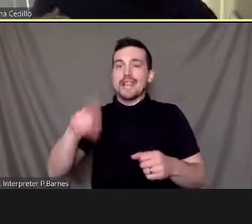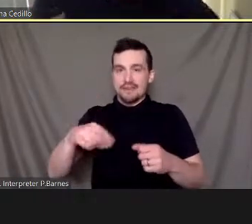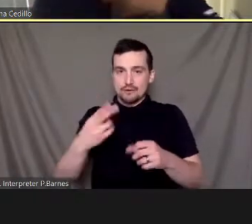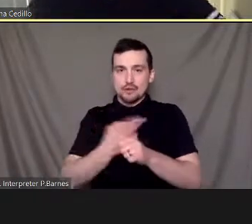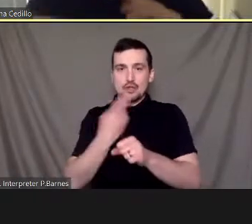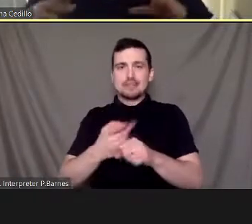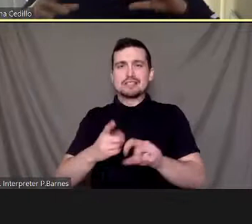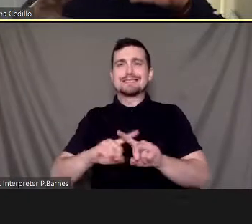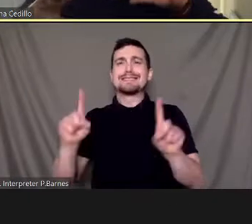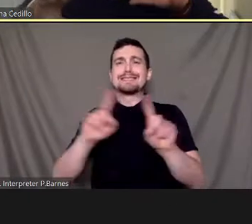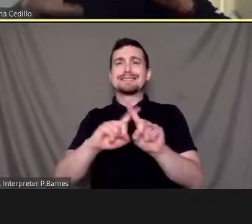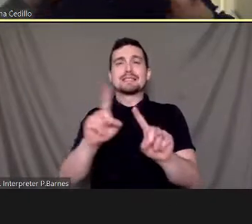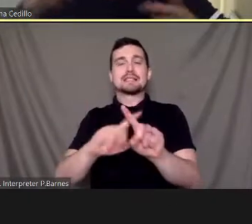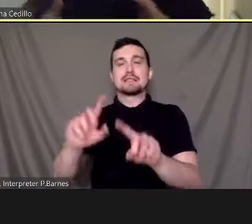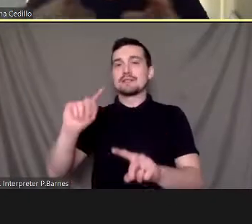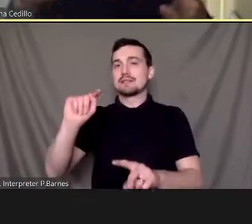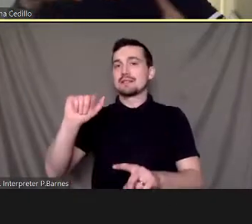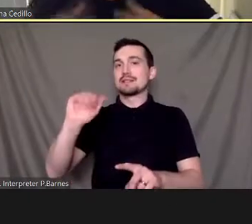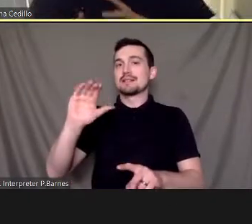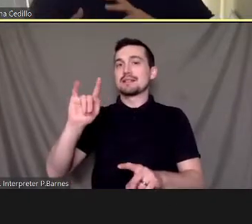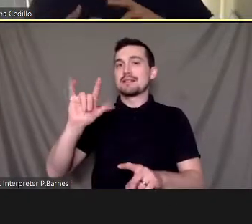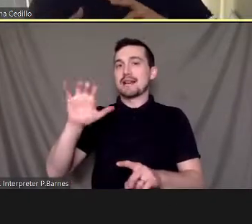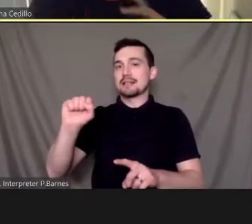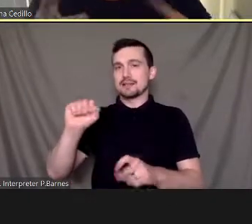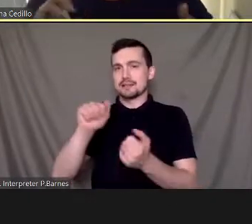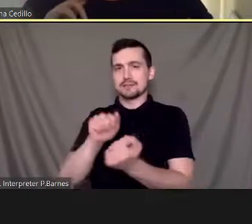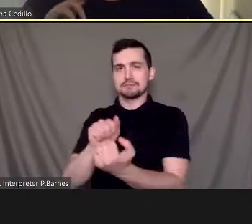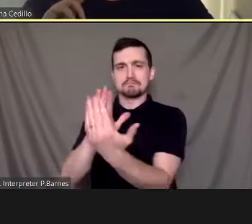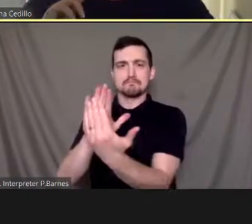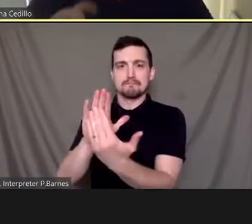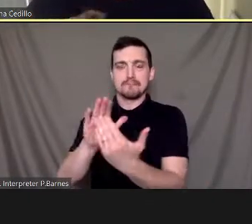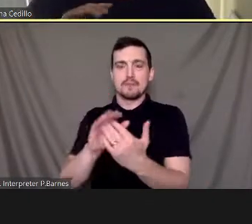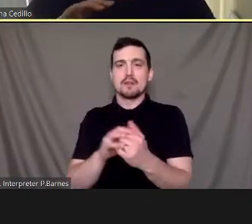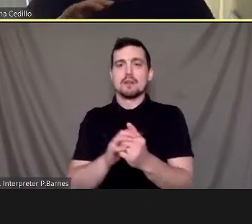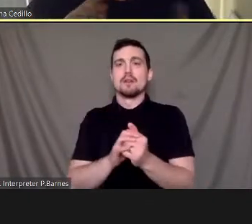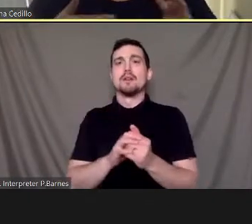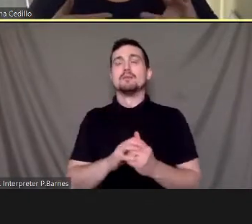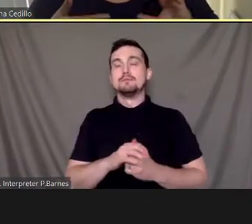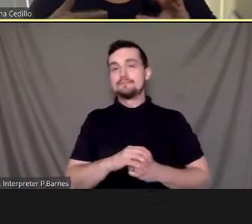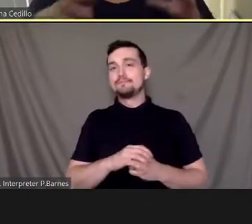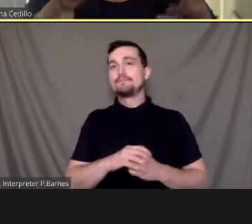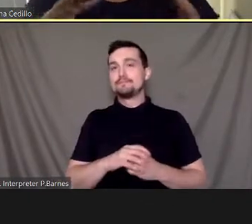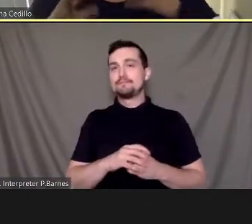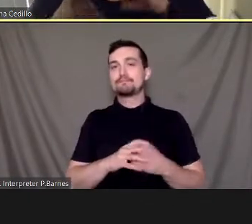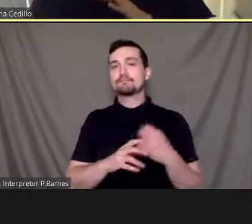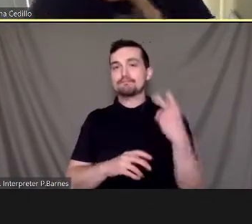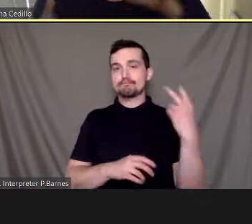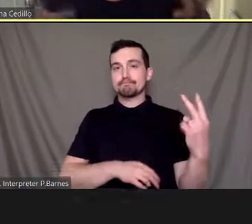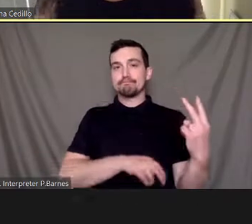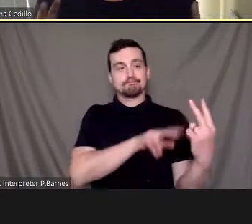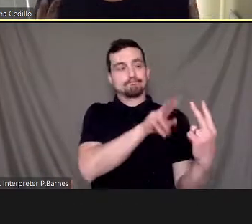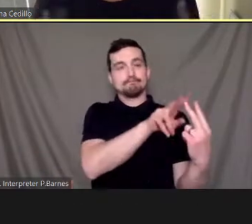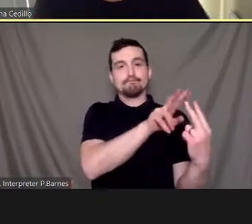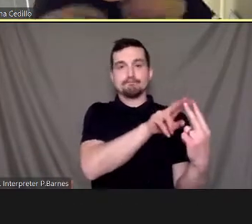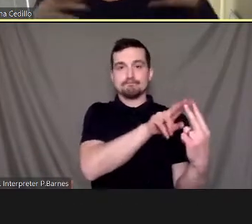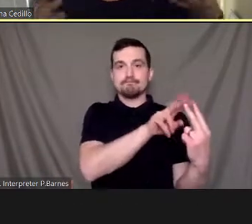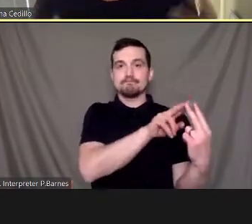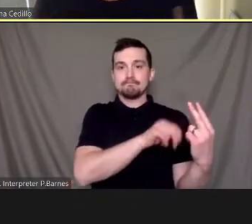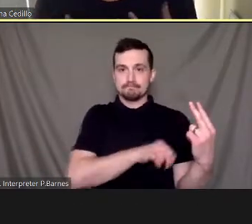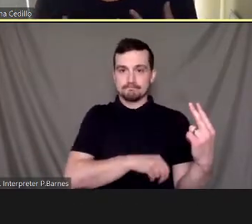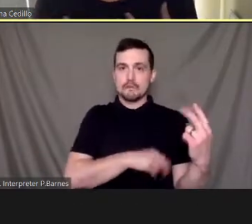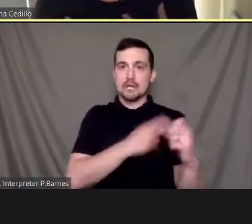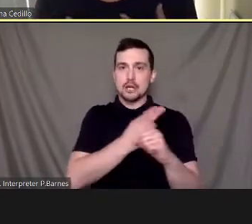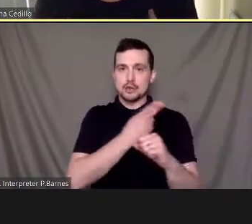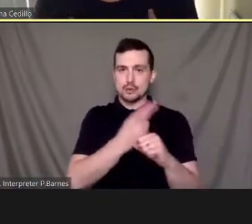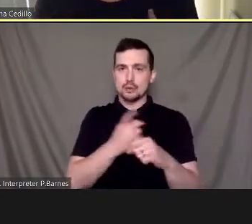And so bringing these two together is the framework that I use in my pedagogy and when